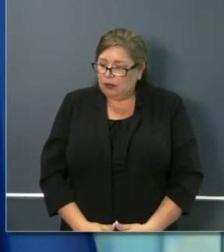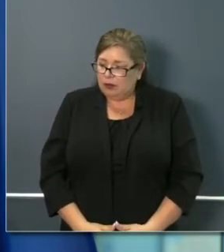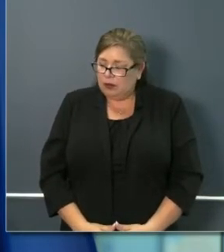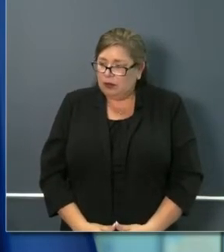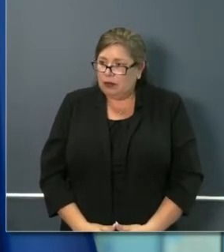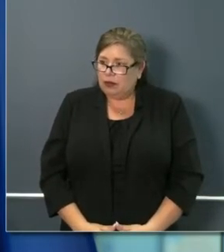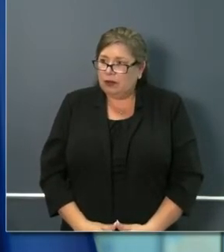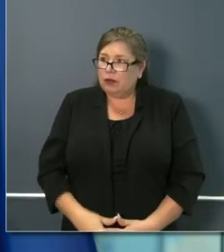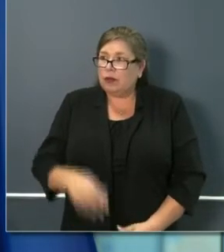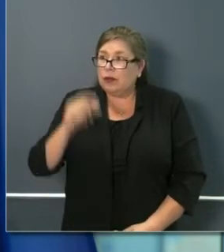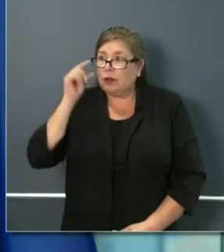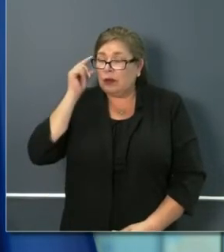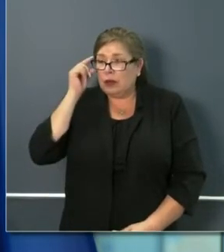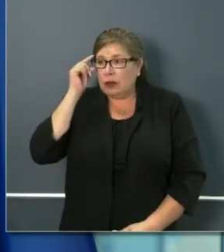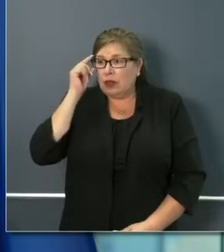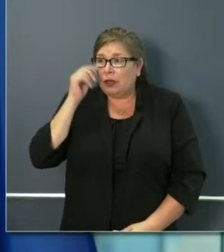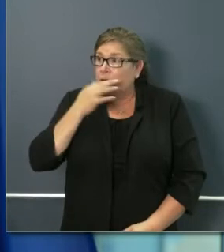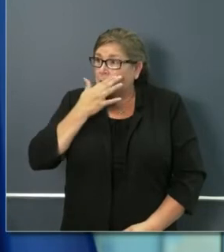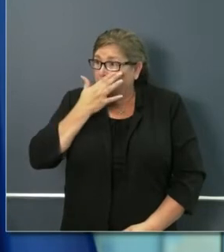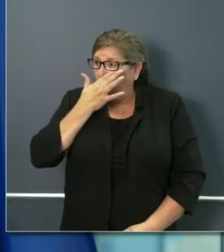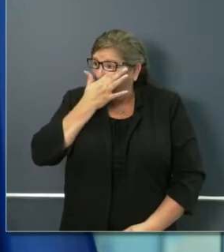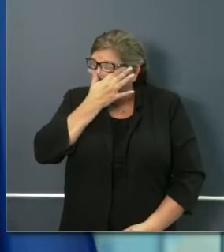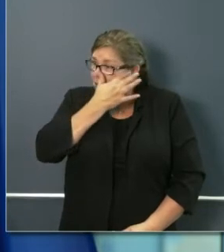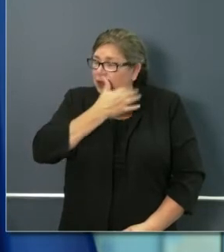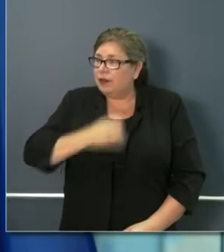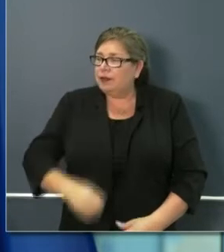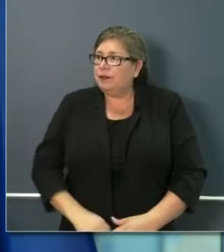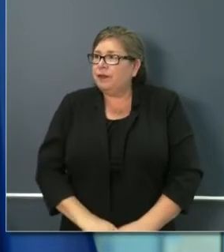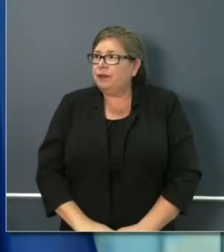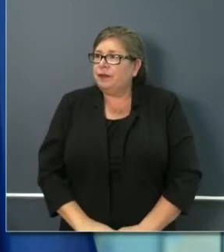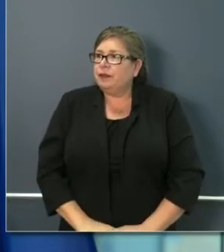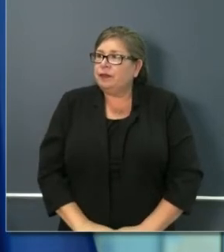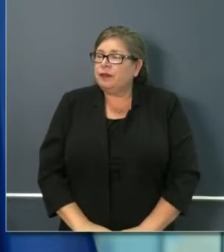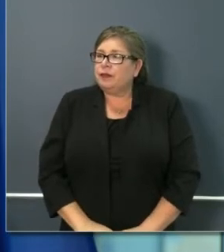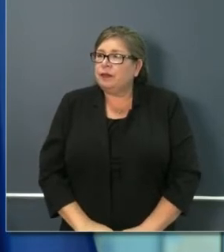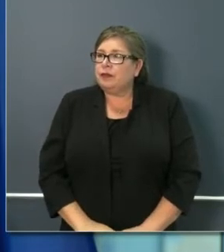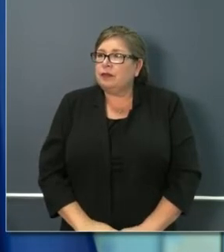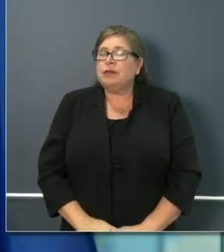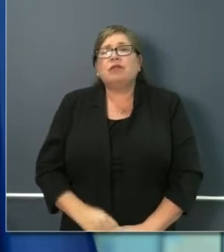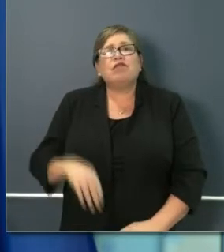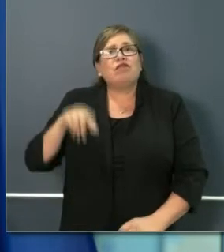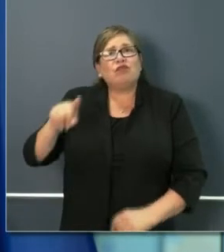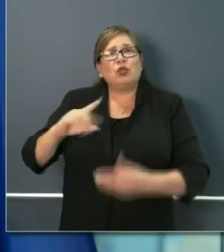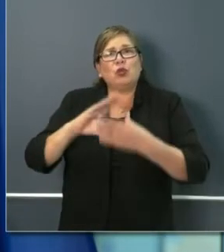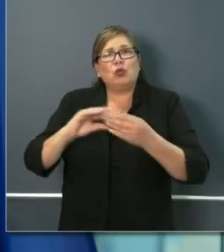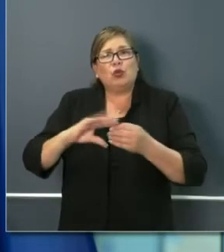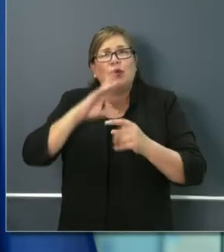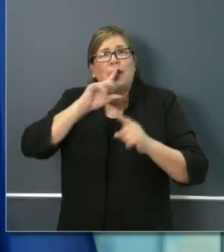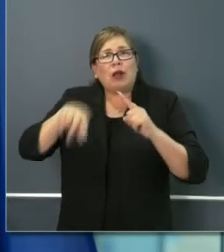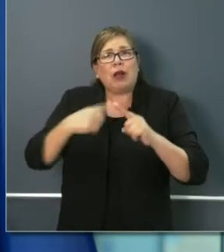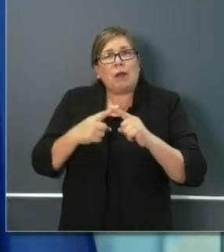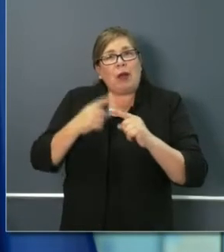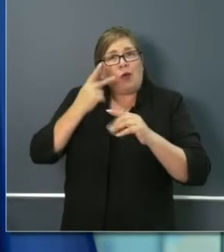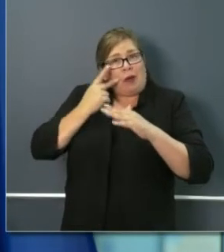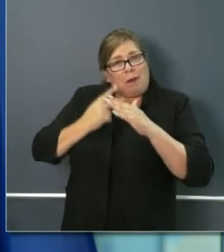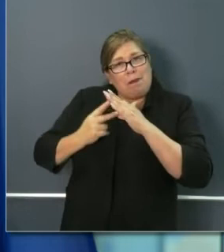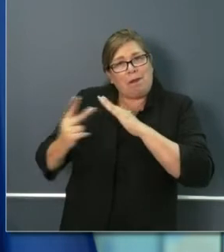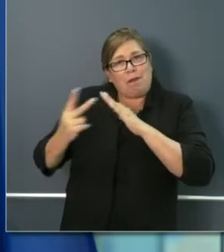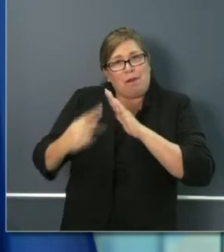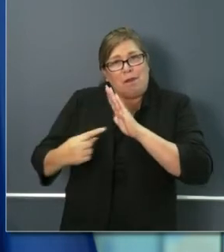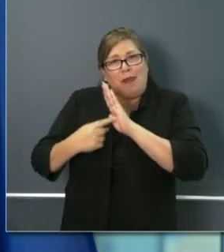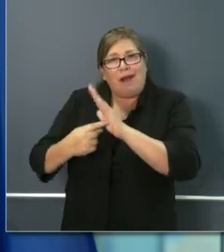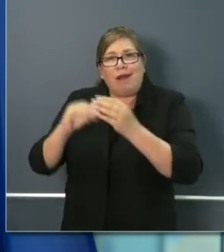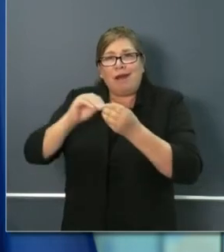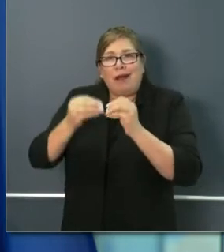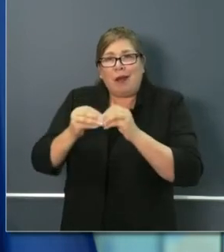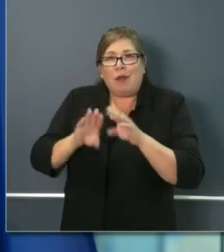the state's increase in numbers recently has kind of matched their modeling. There's modeling coming out of the University of Washington